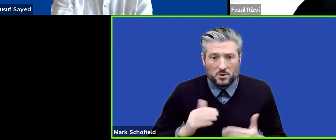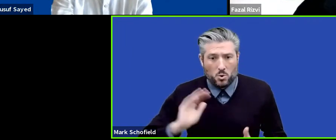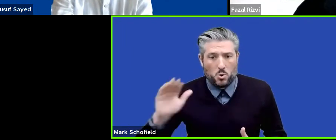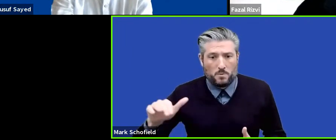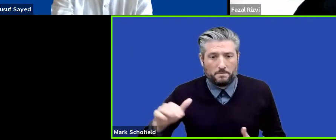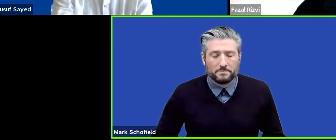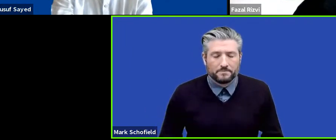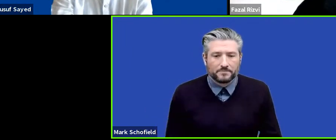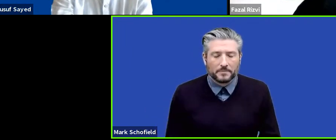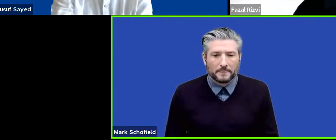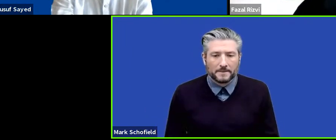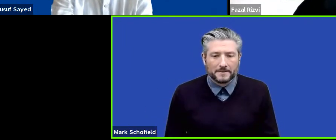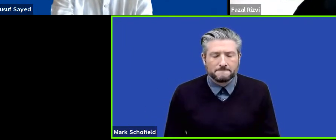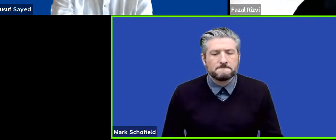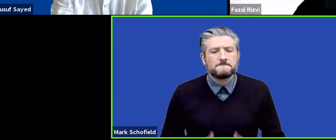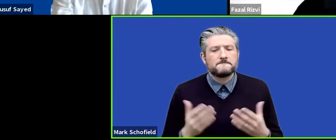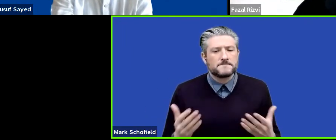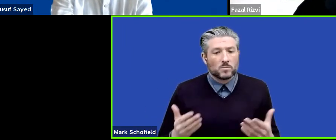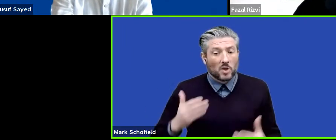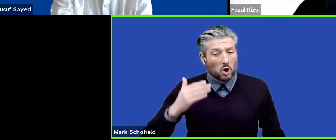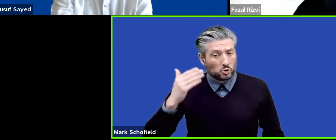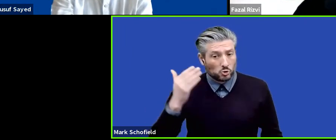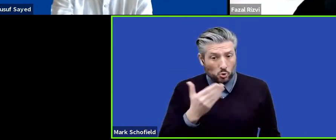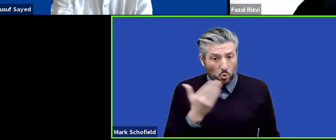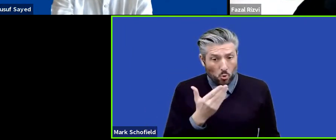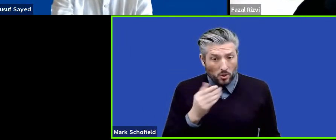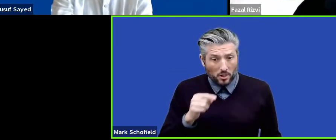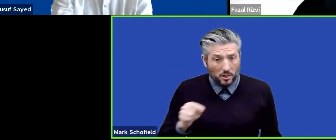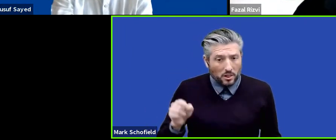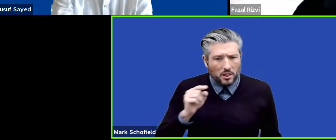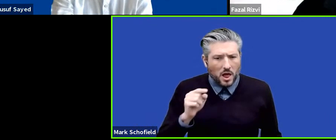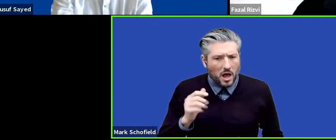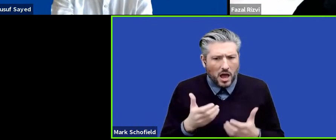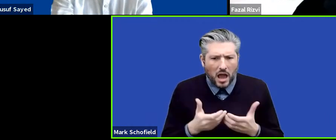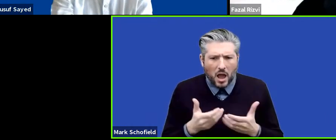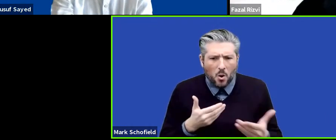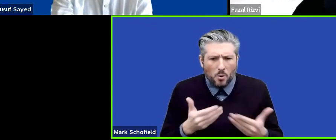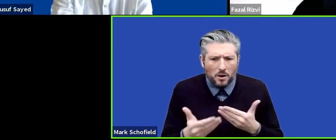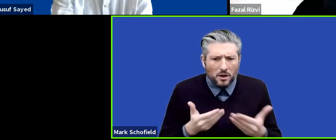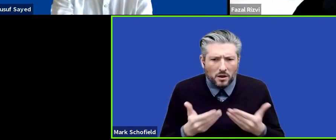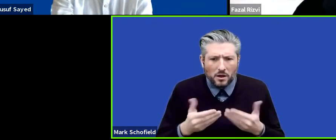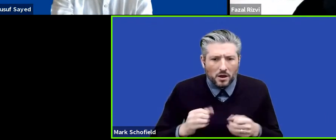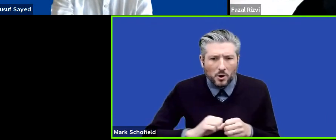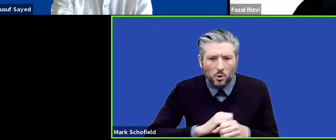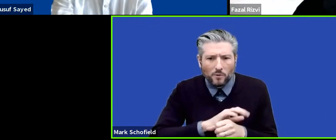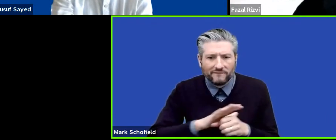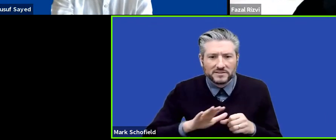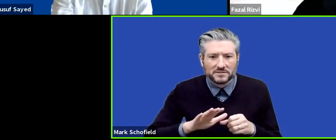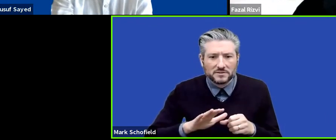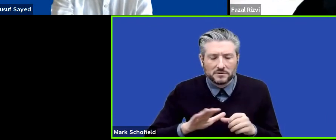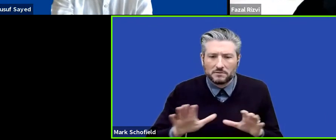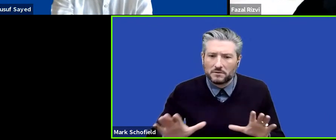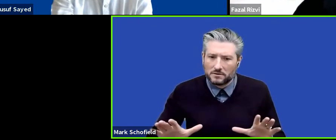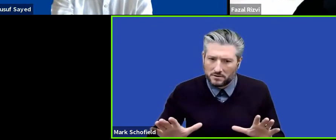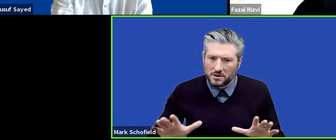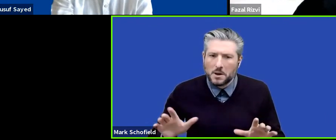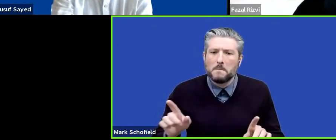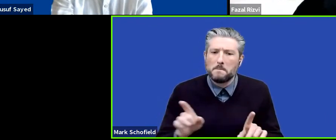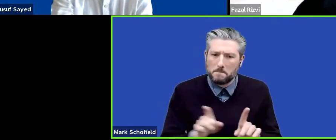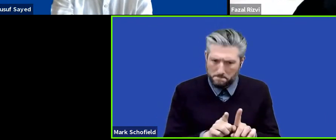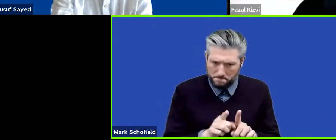have dealt with it, we must also realize that a large number of